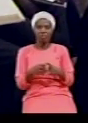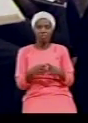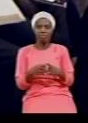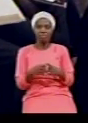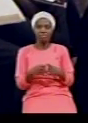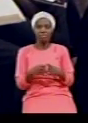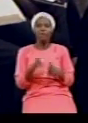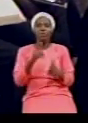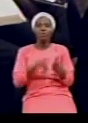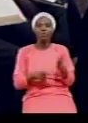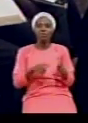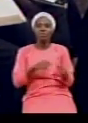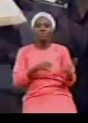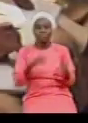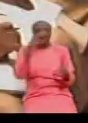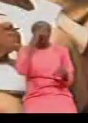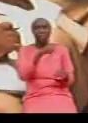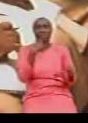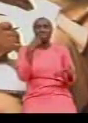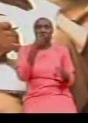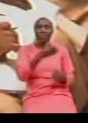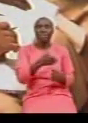I said, what did he say again?